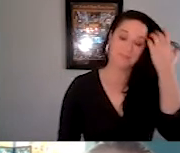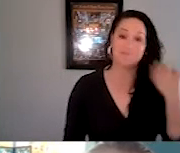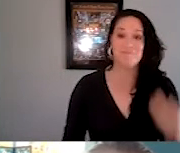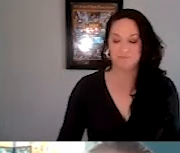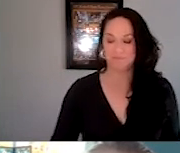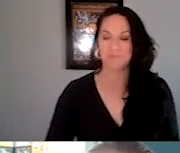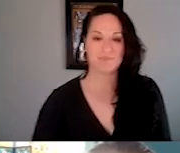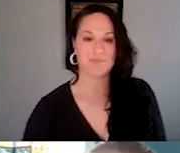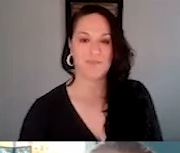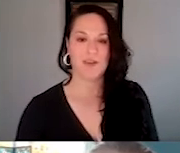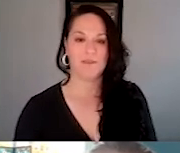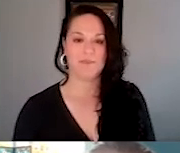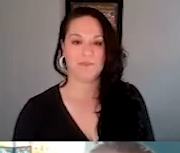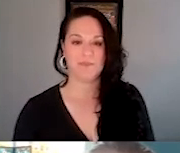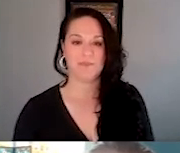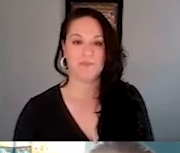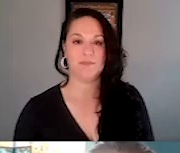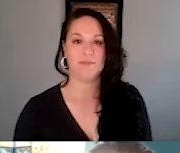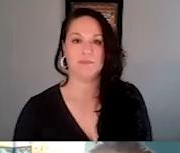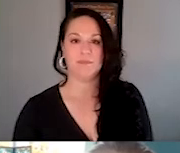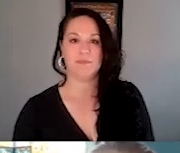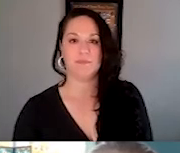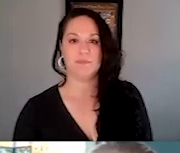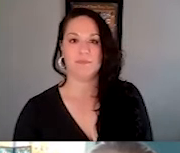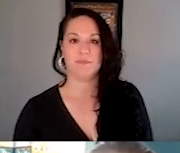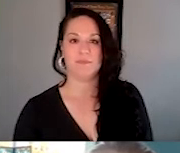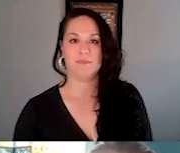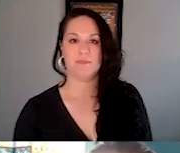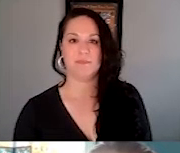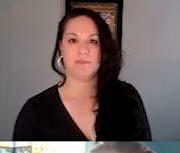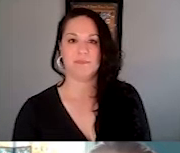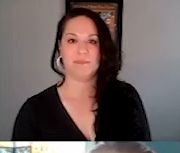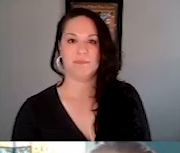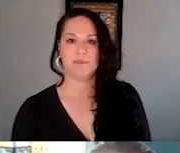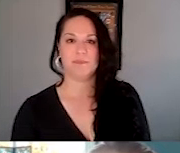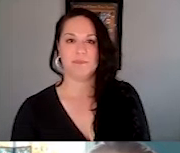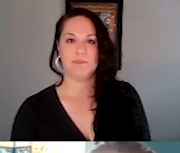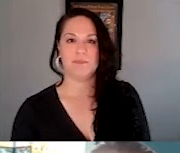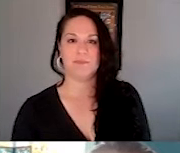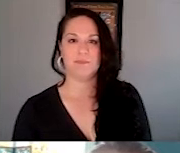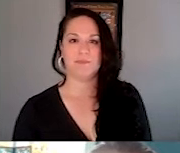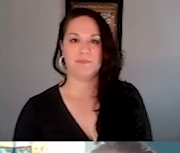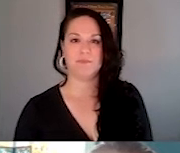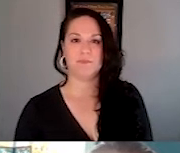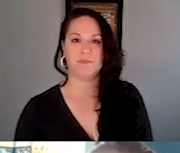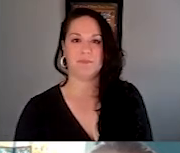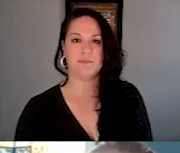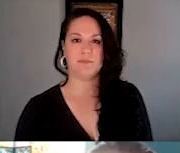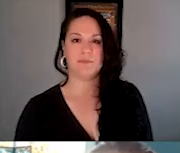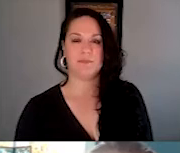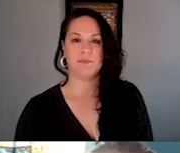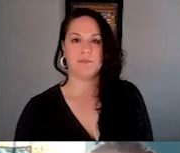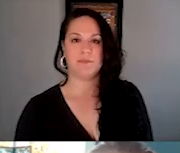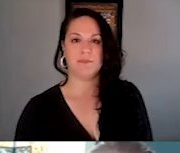D.C., all politics is local. The way to get anything done at the national level is to go to elected officials